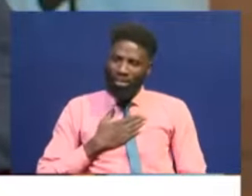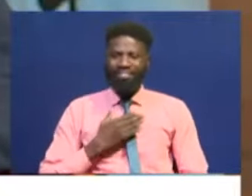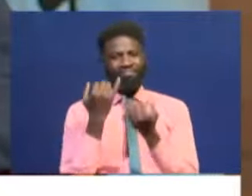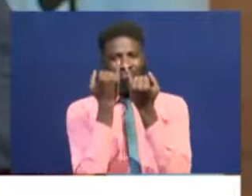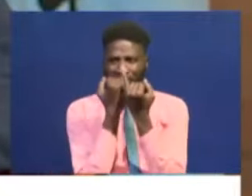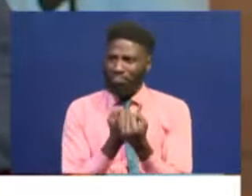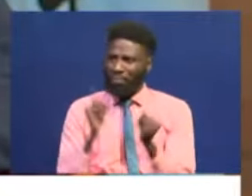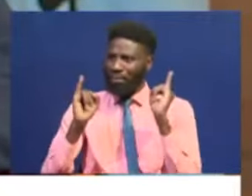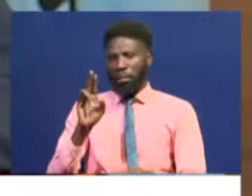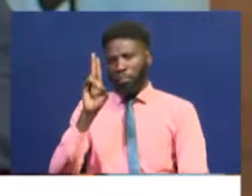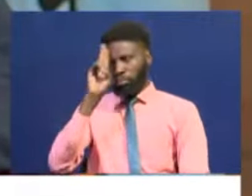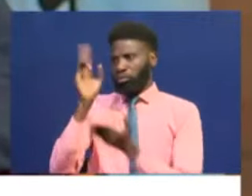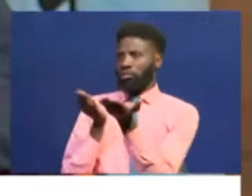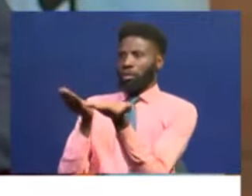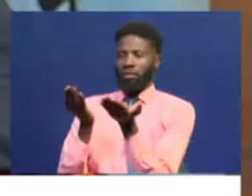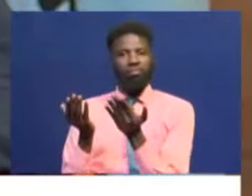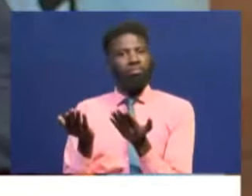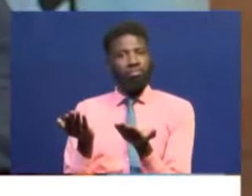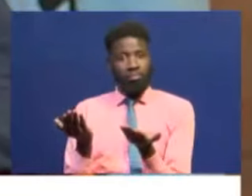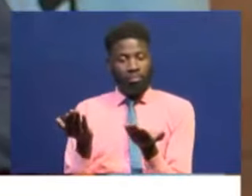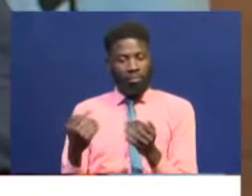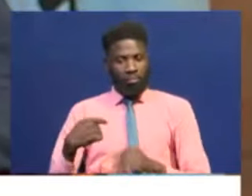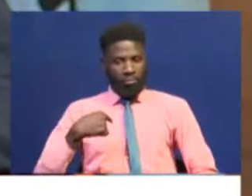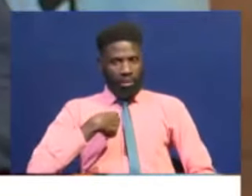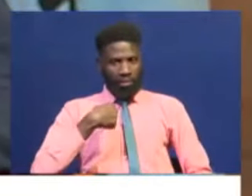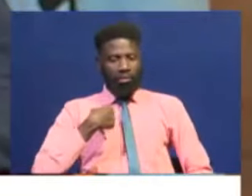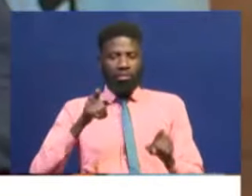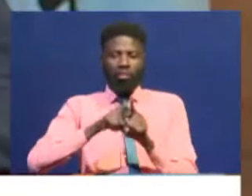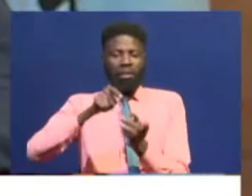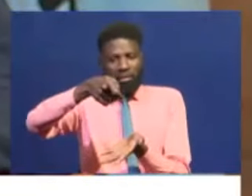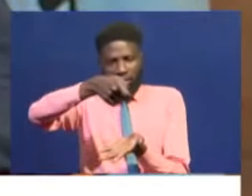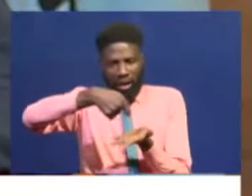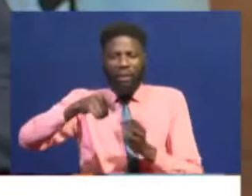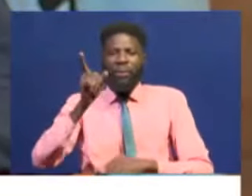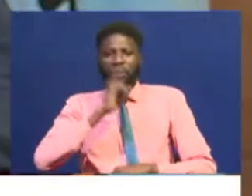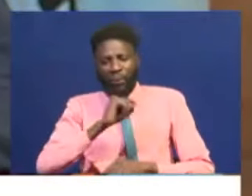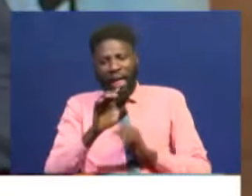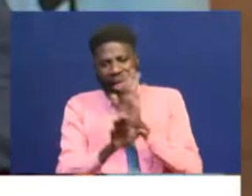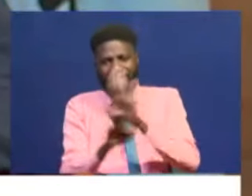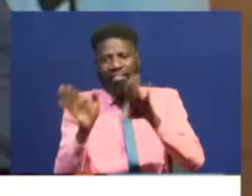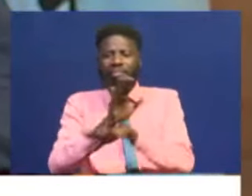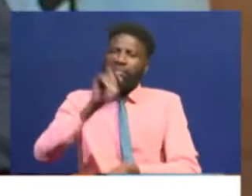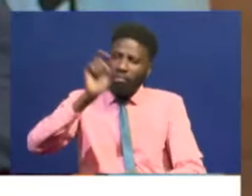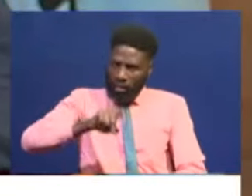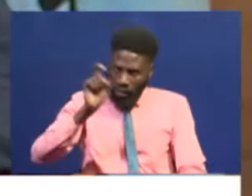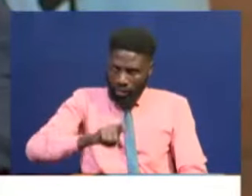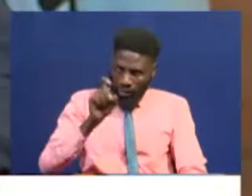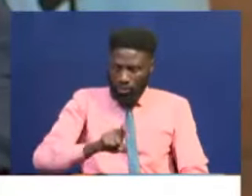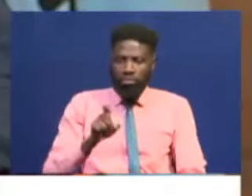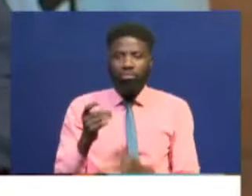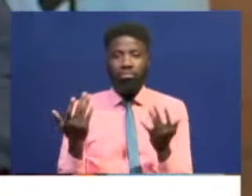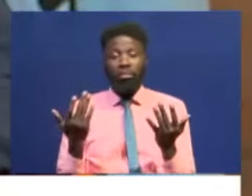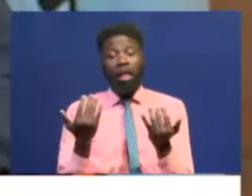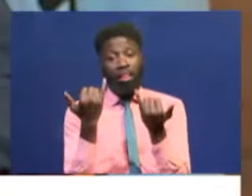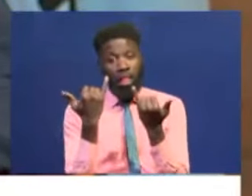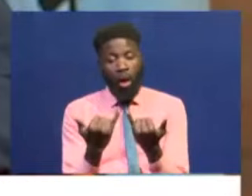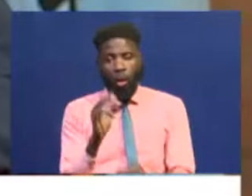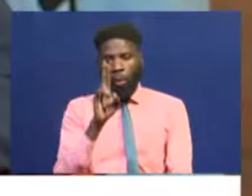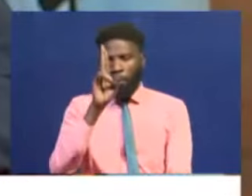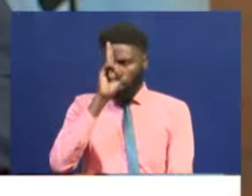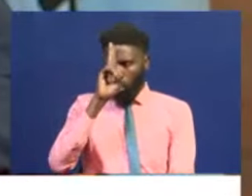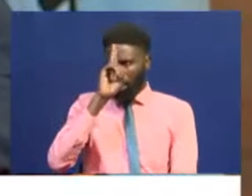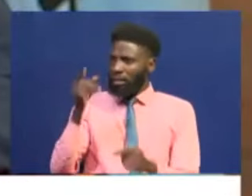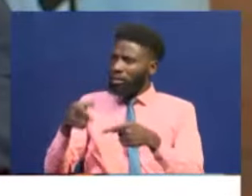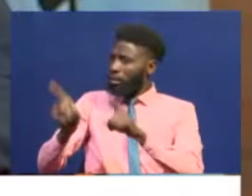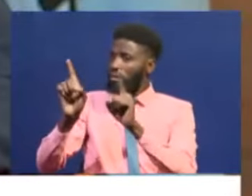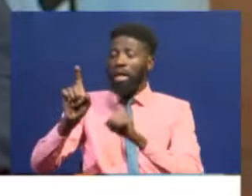police service. And I did sign the necessary instruments so that the police does